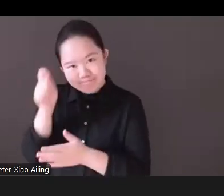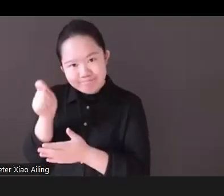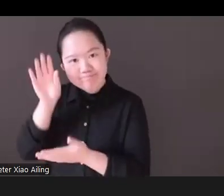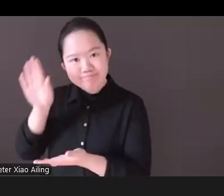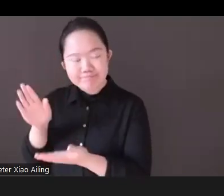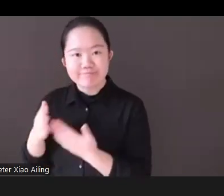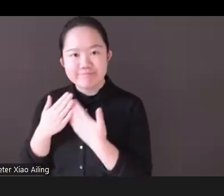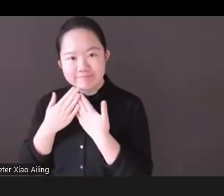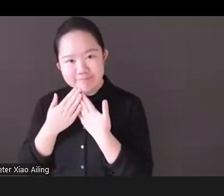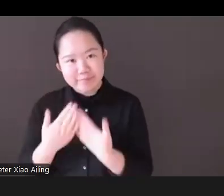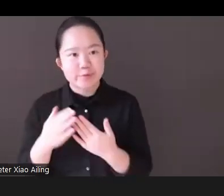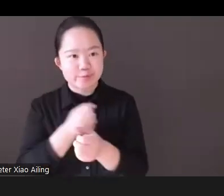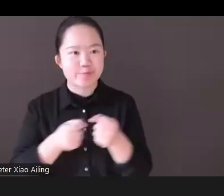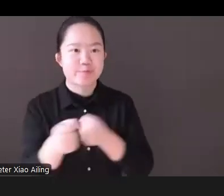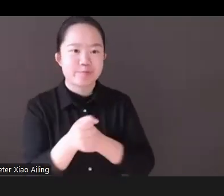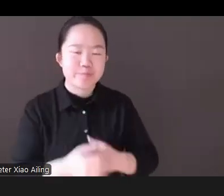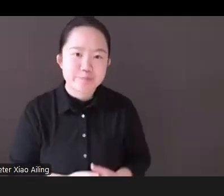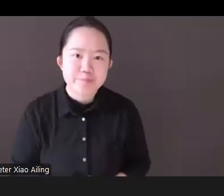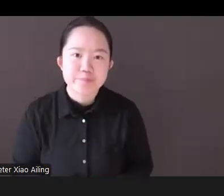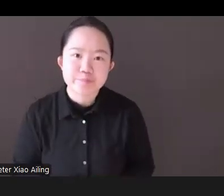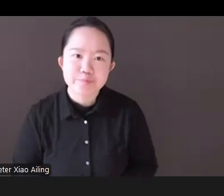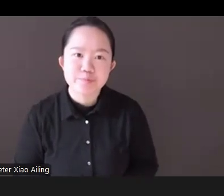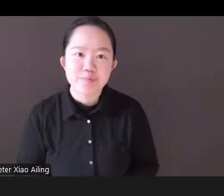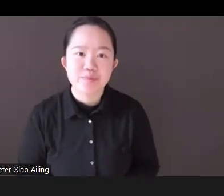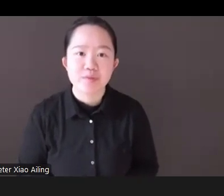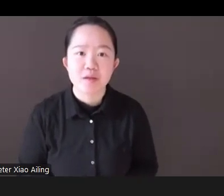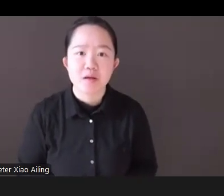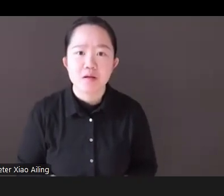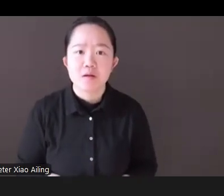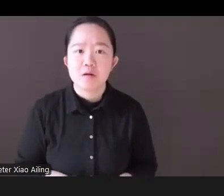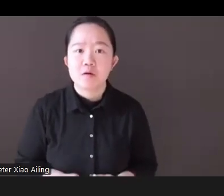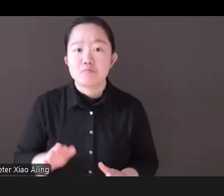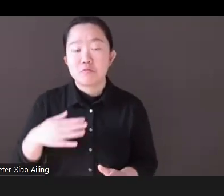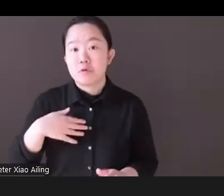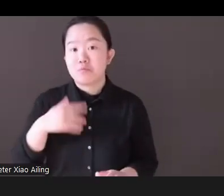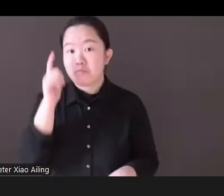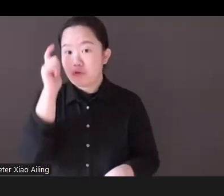plan to actually carry out the supervision? Why am I sitting lower than you?